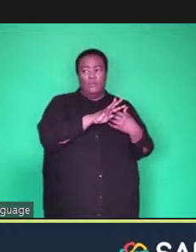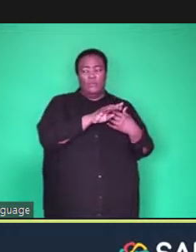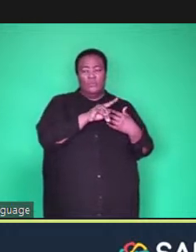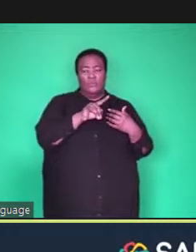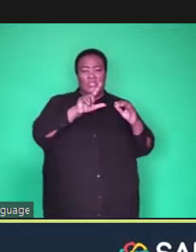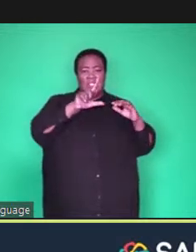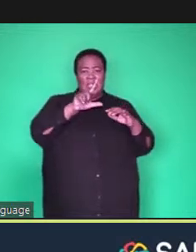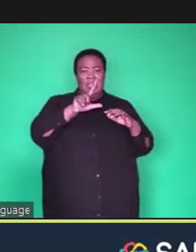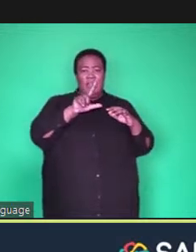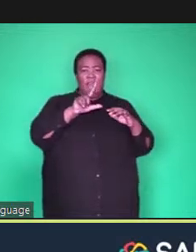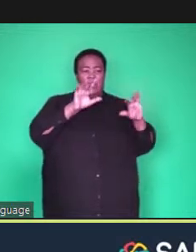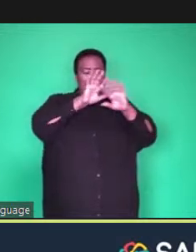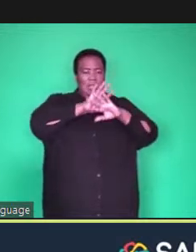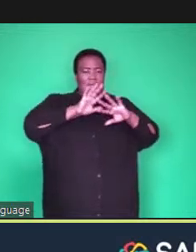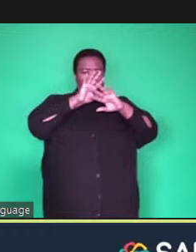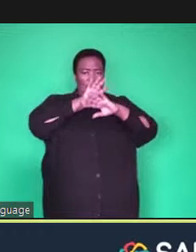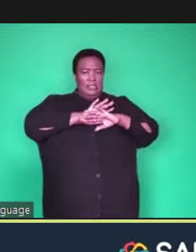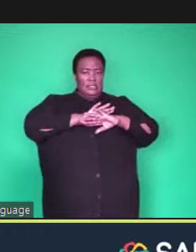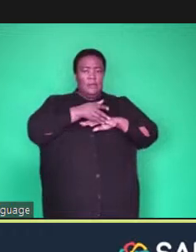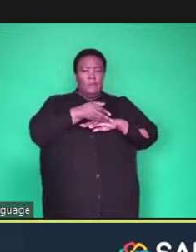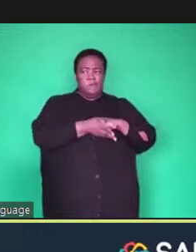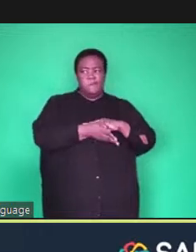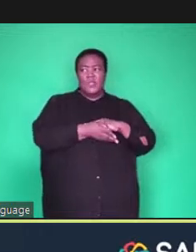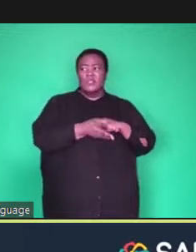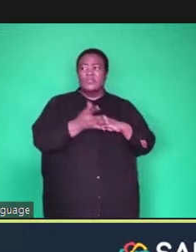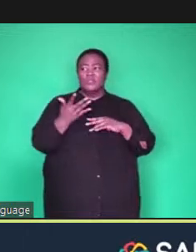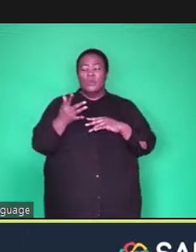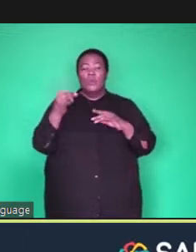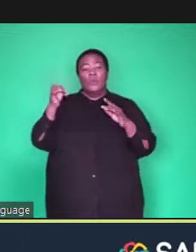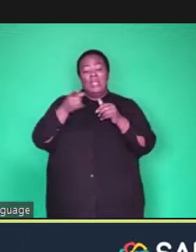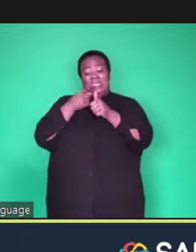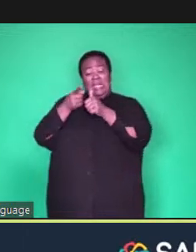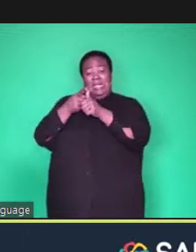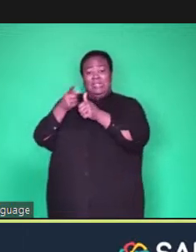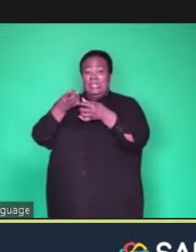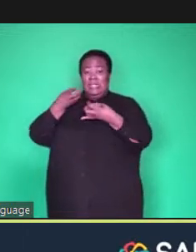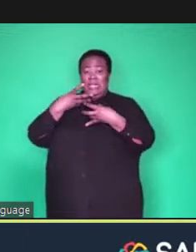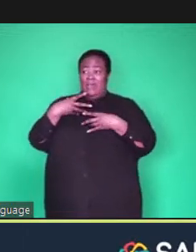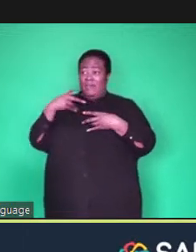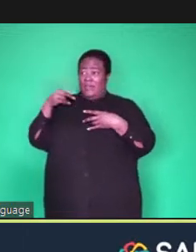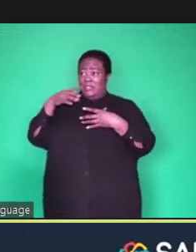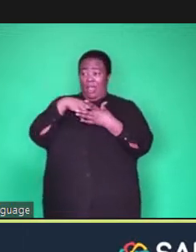census gave us this output, very important one. And